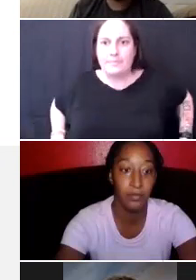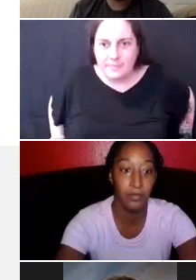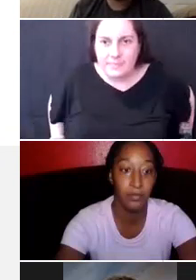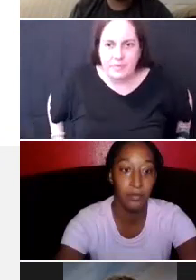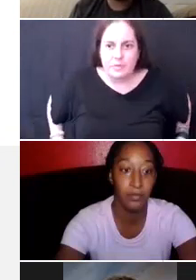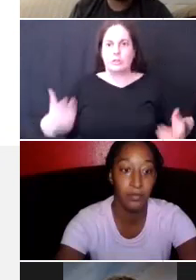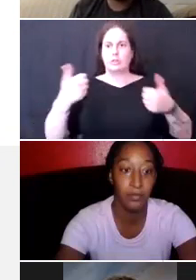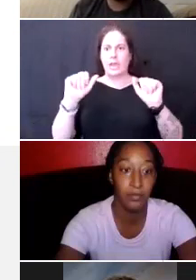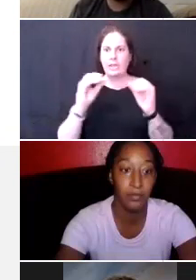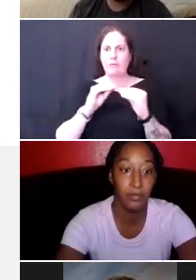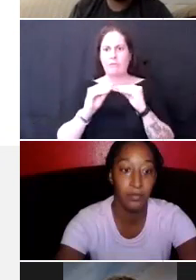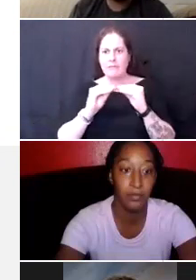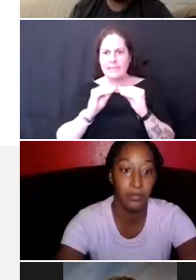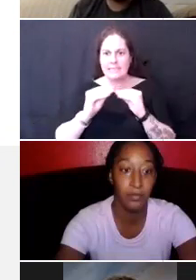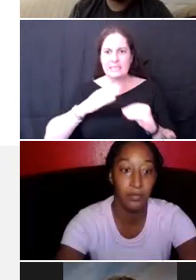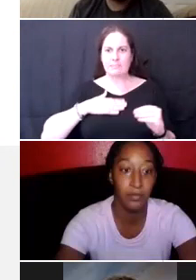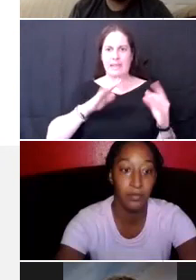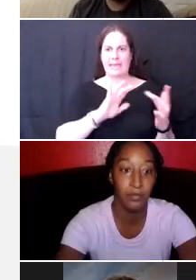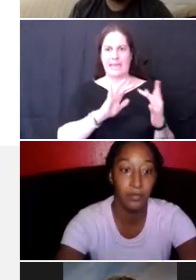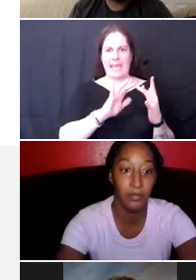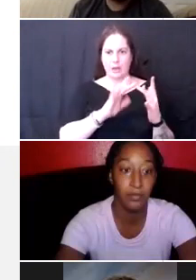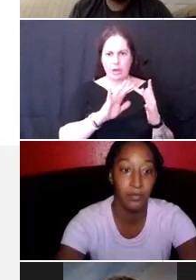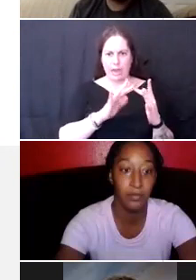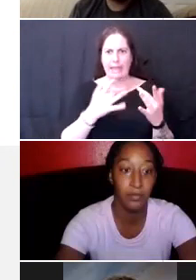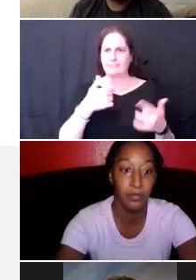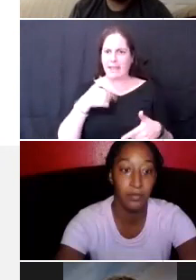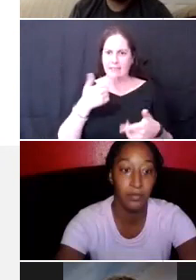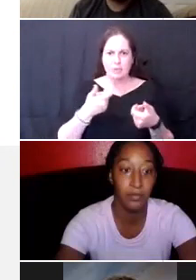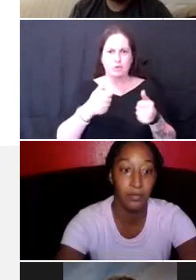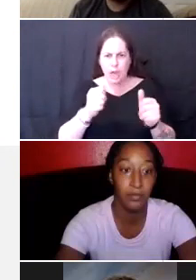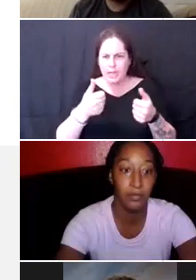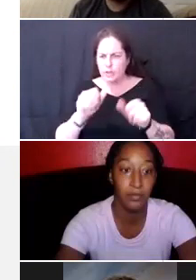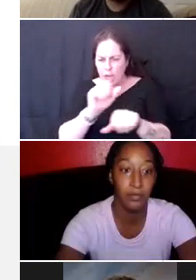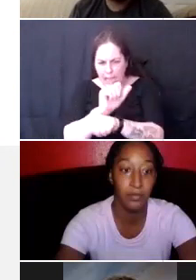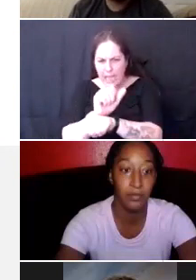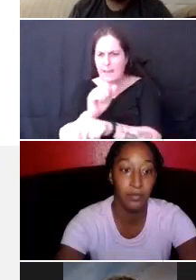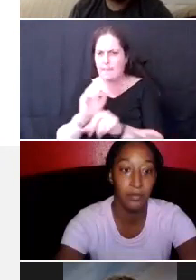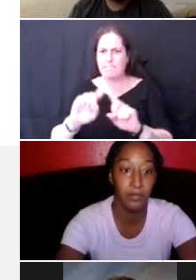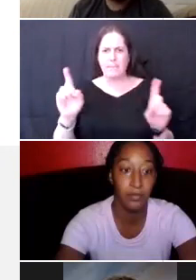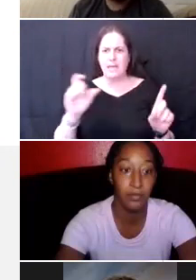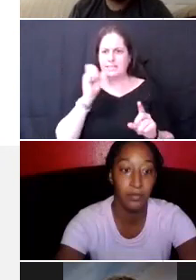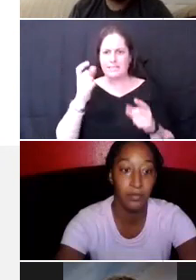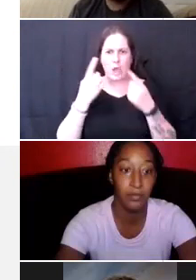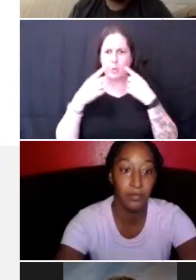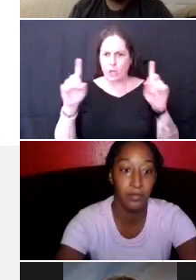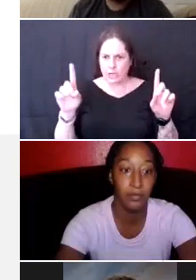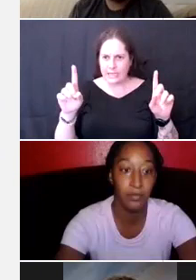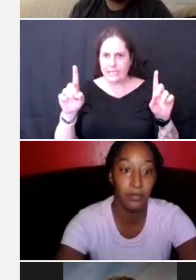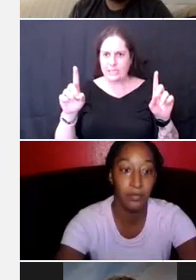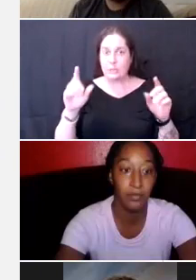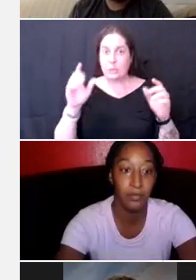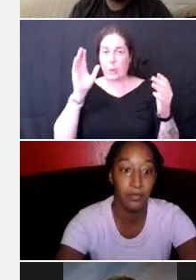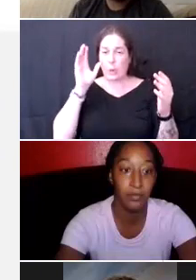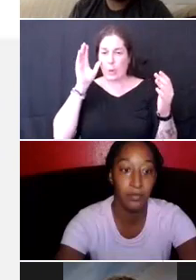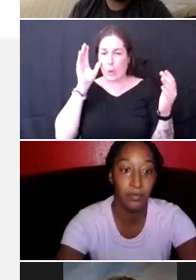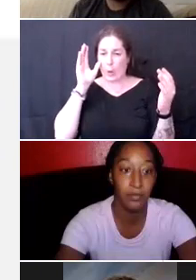because despite my best effort, we are still having some internet connectivity issues. Hopefully this will come up here in just a